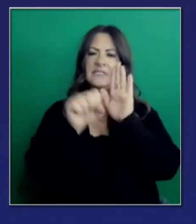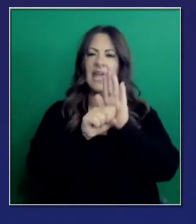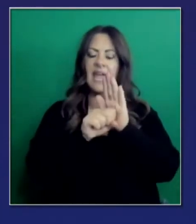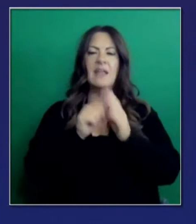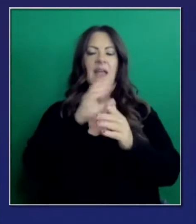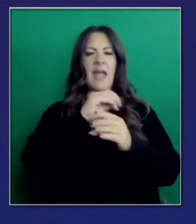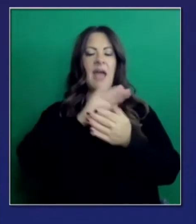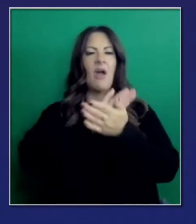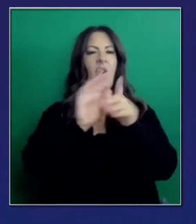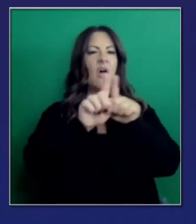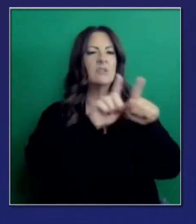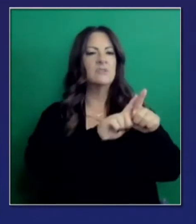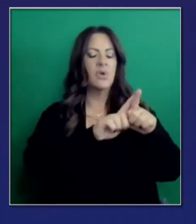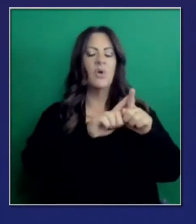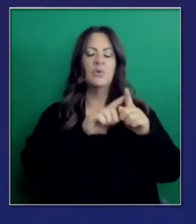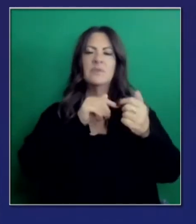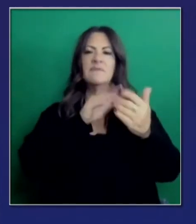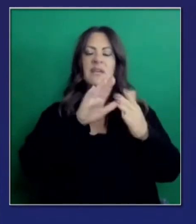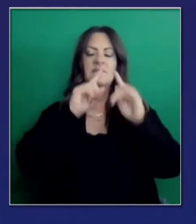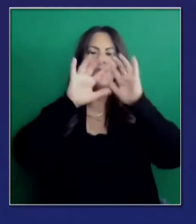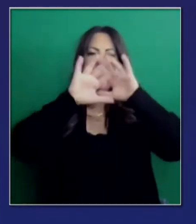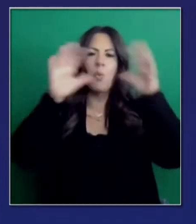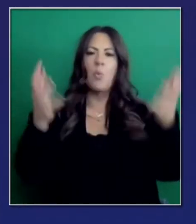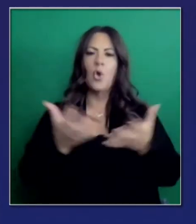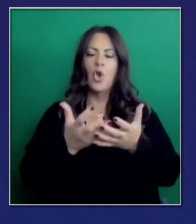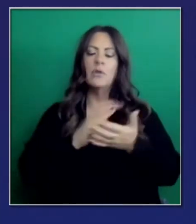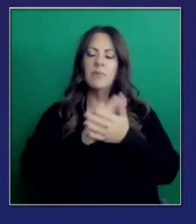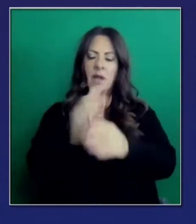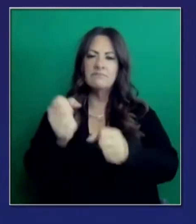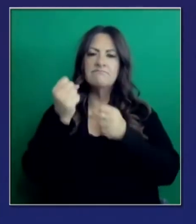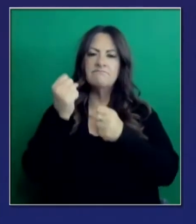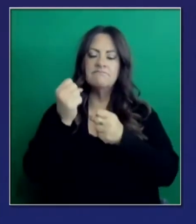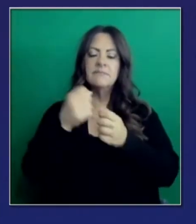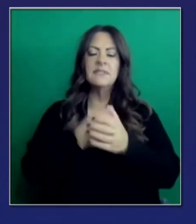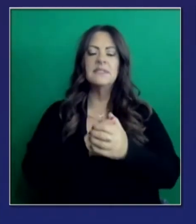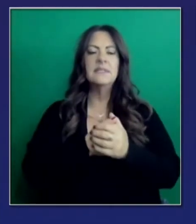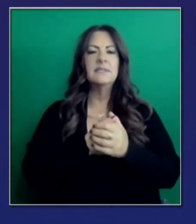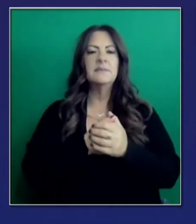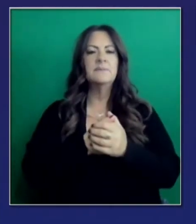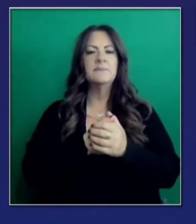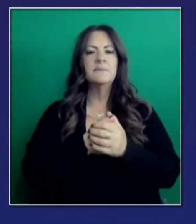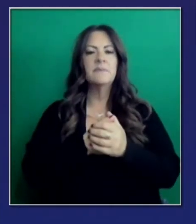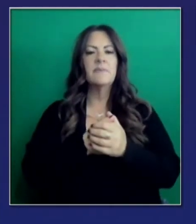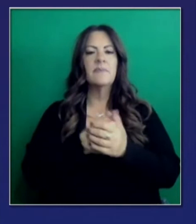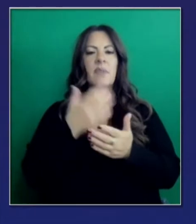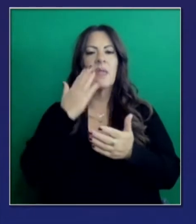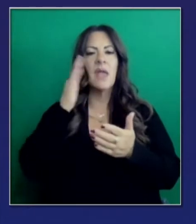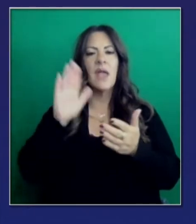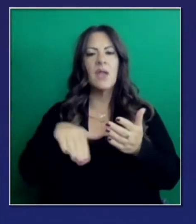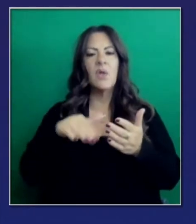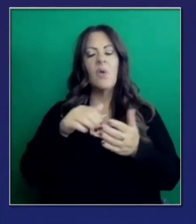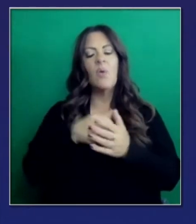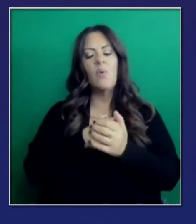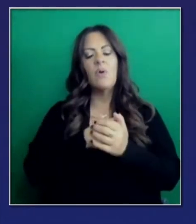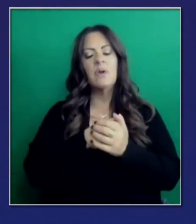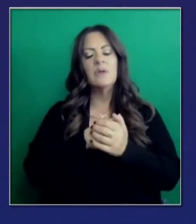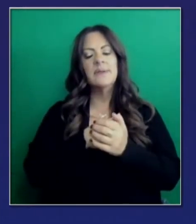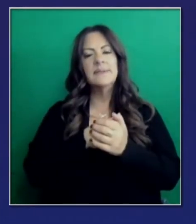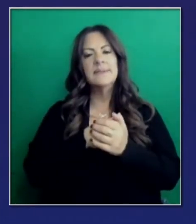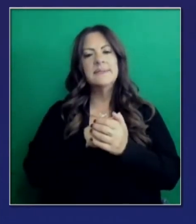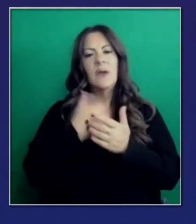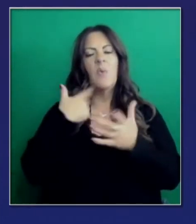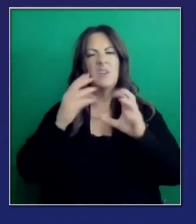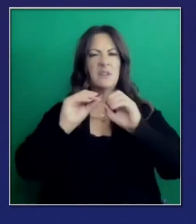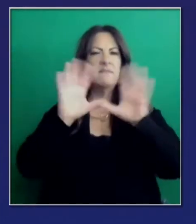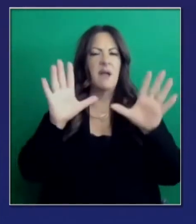have specifically addressed the issues around simplification by, as I noted a moment ago, clarifying that we